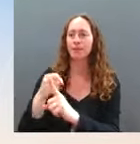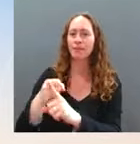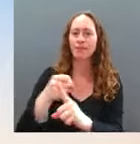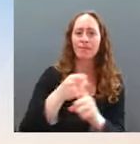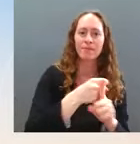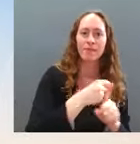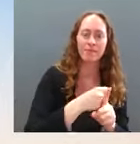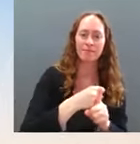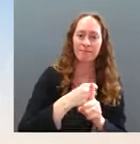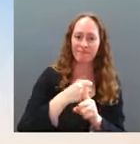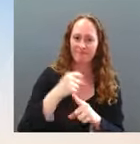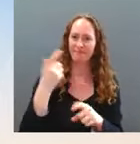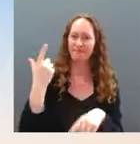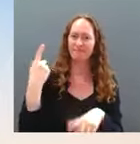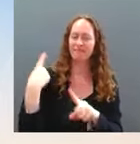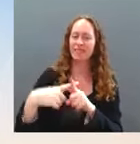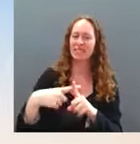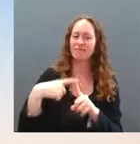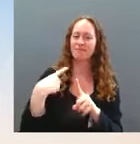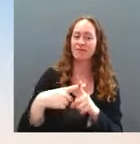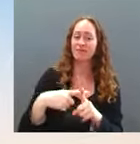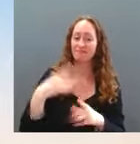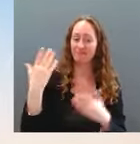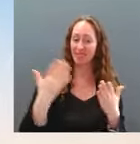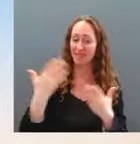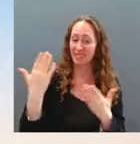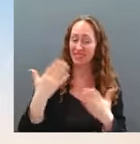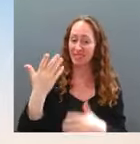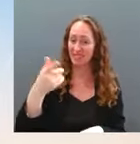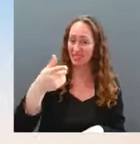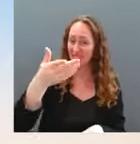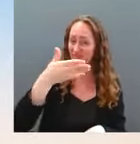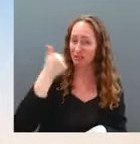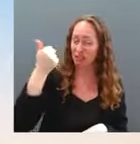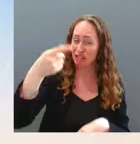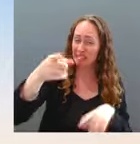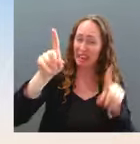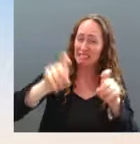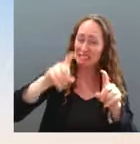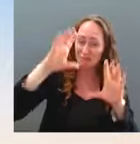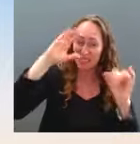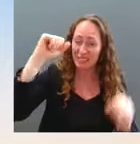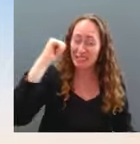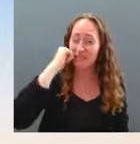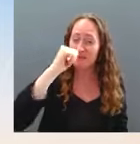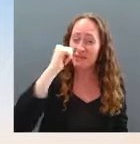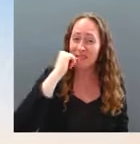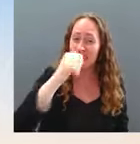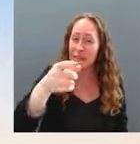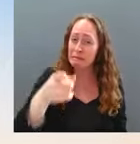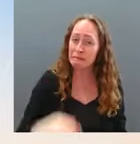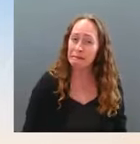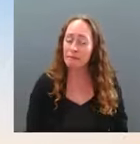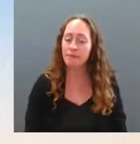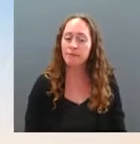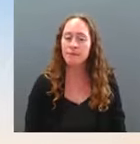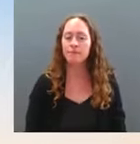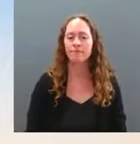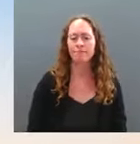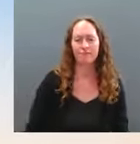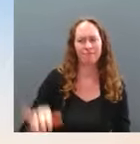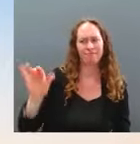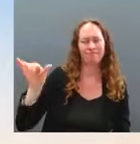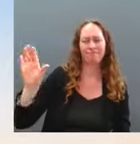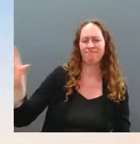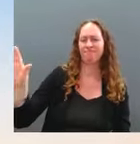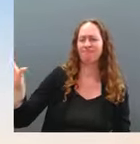week or so? That would be a decision made by his doctor, but that is not deemed to be necessary at this point. And on another topic, a service agent from the First